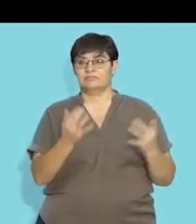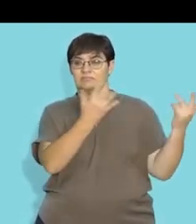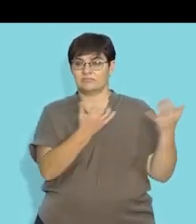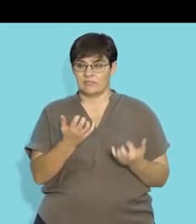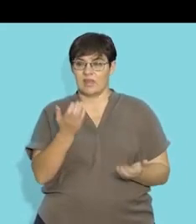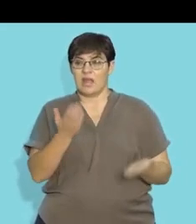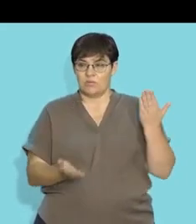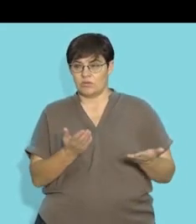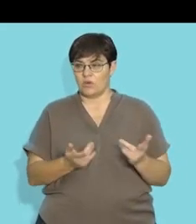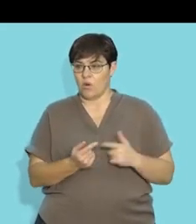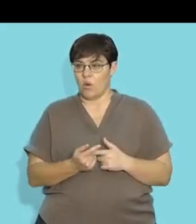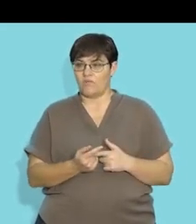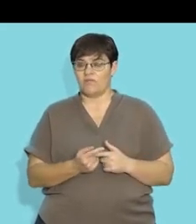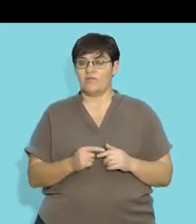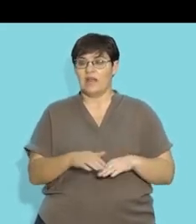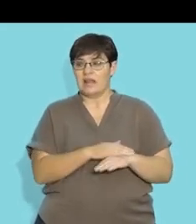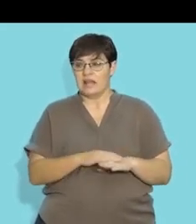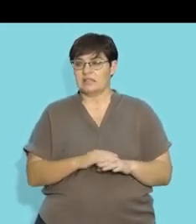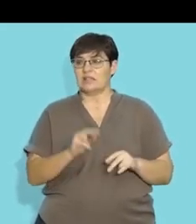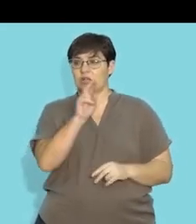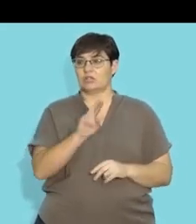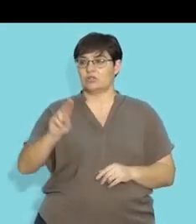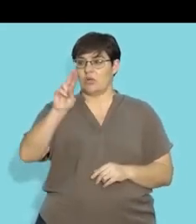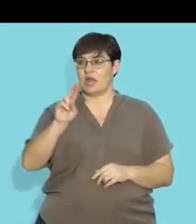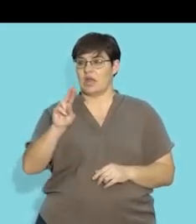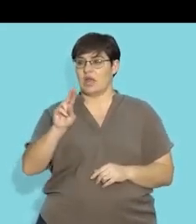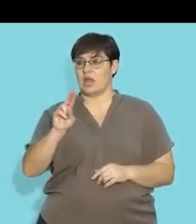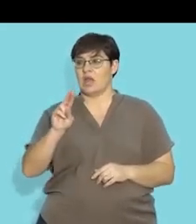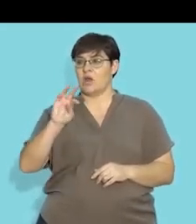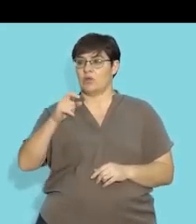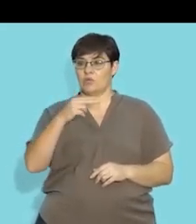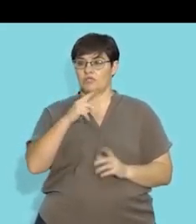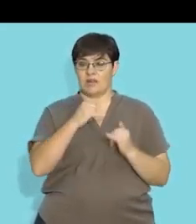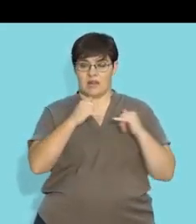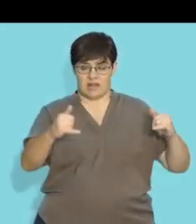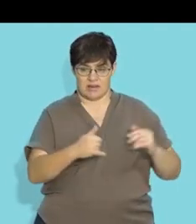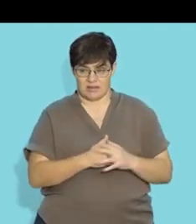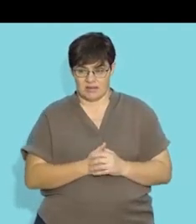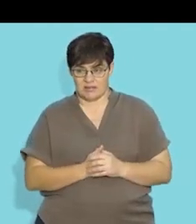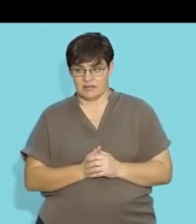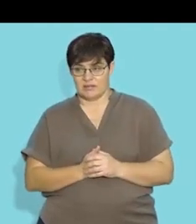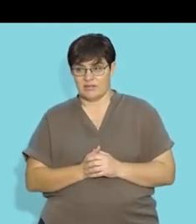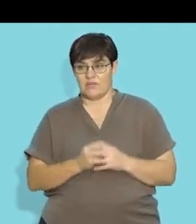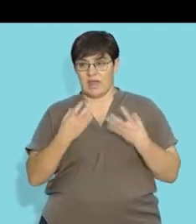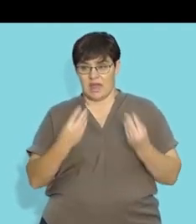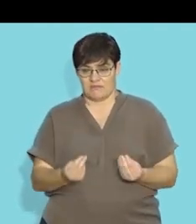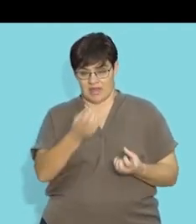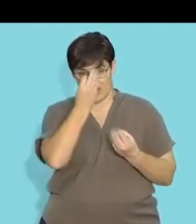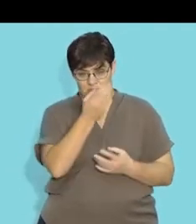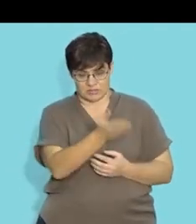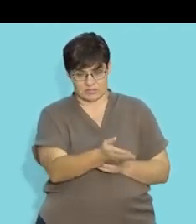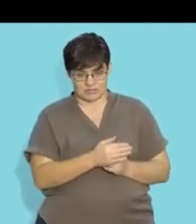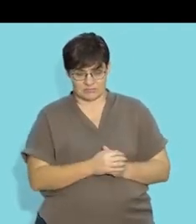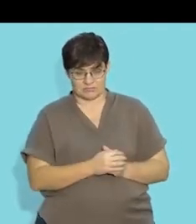Calculate the equation of the least square regression line. So the equation of the least square regression line, we already have